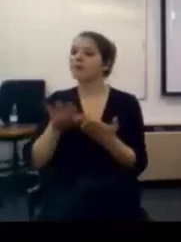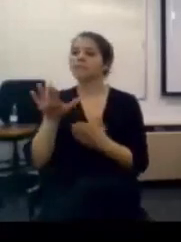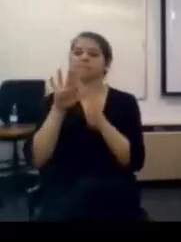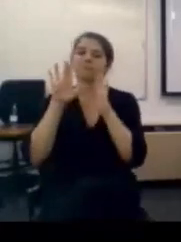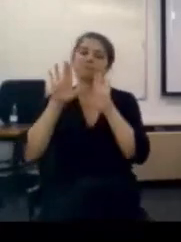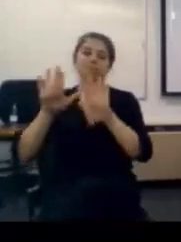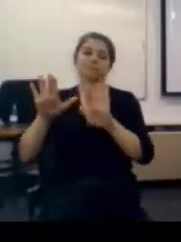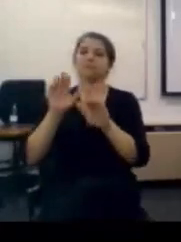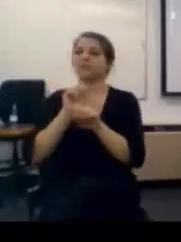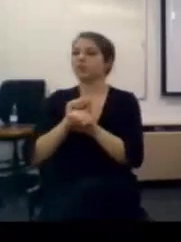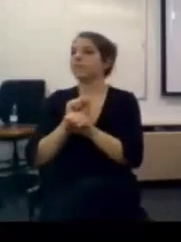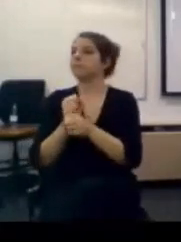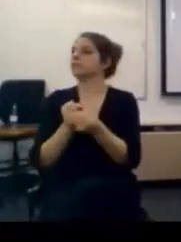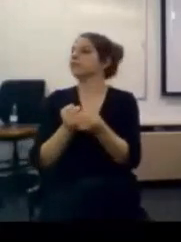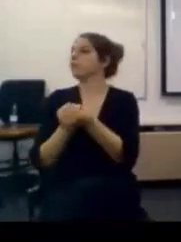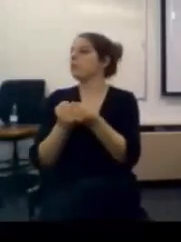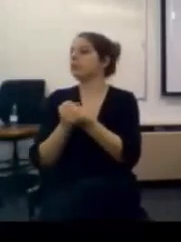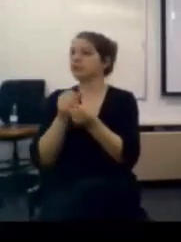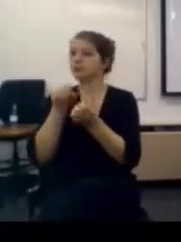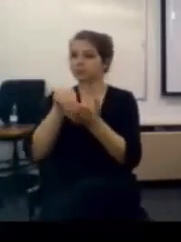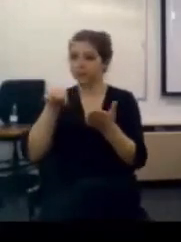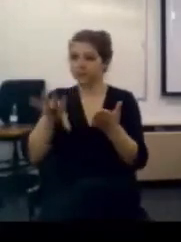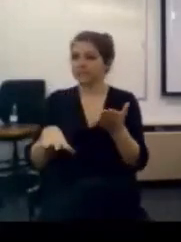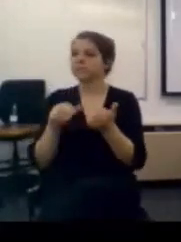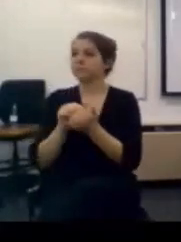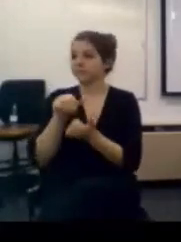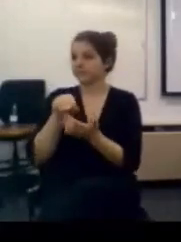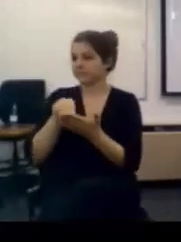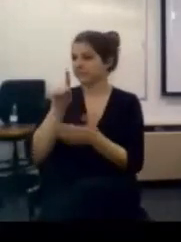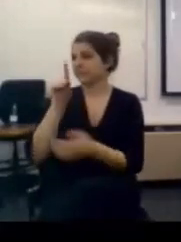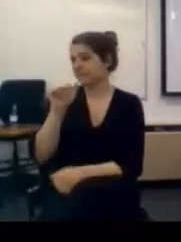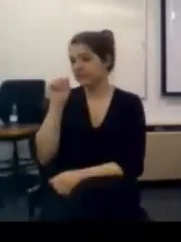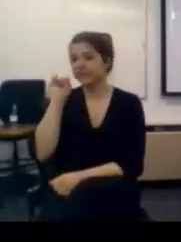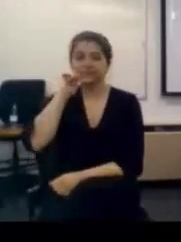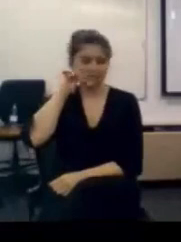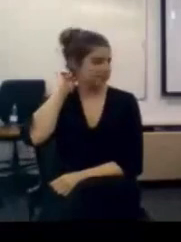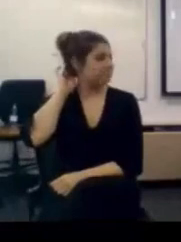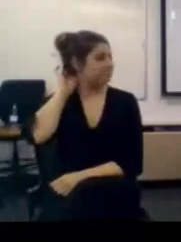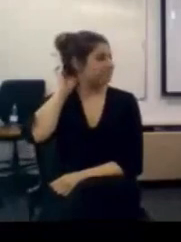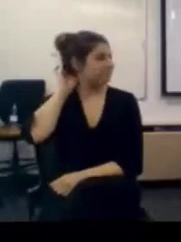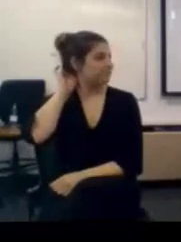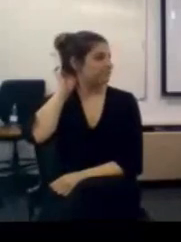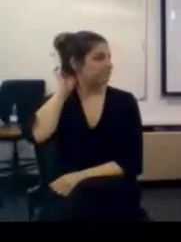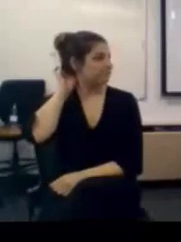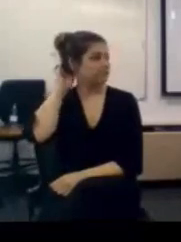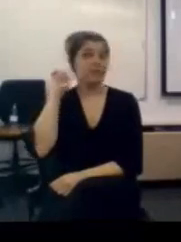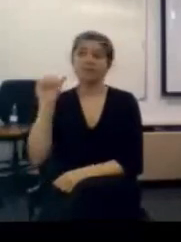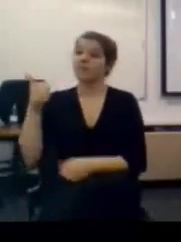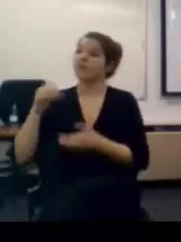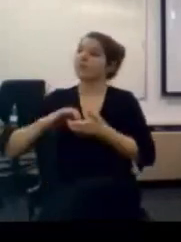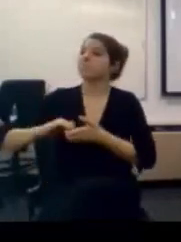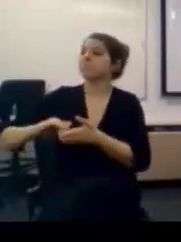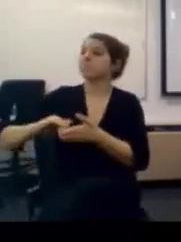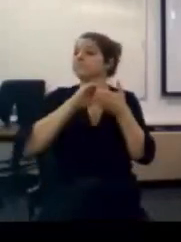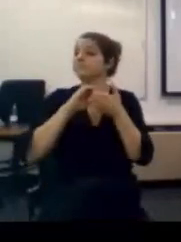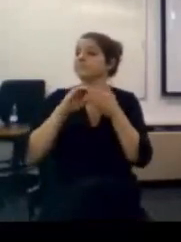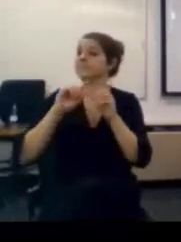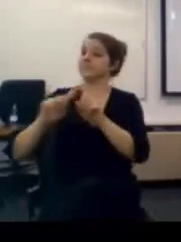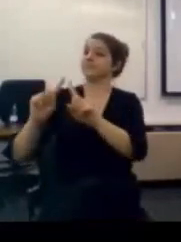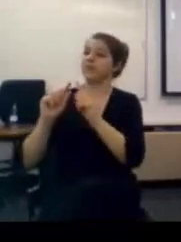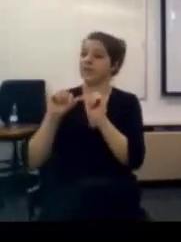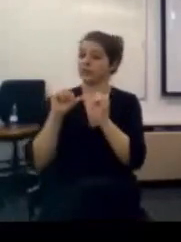which does a remarkable job supporting its students with disabilities. Thanks to the